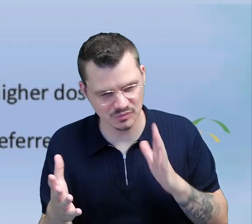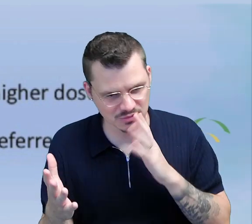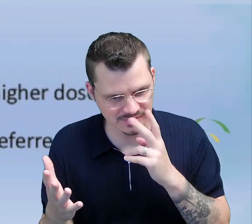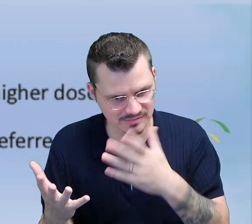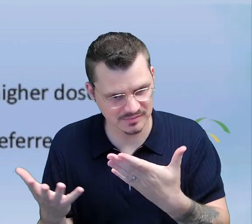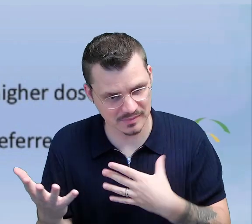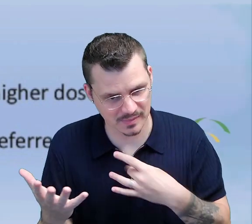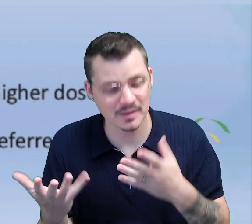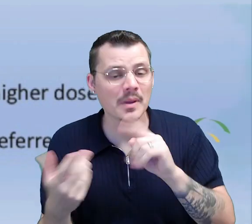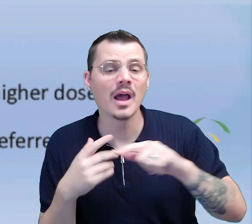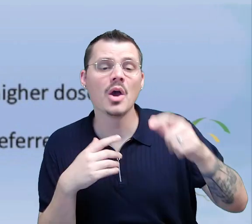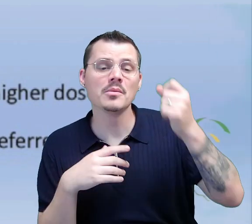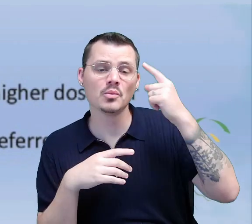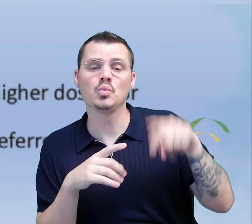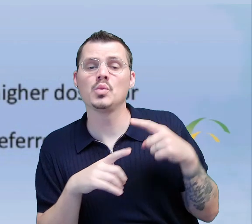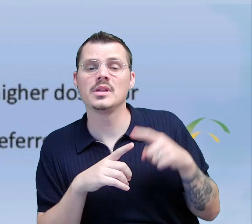they were first